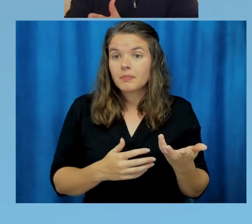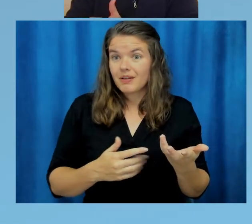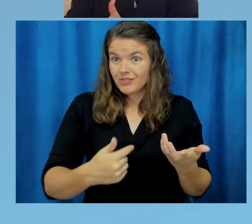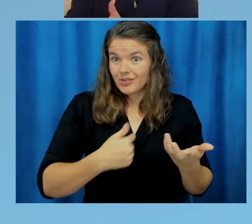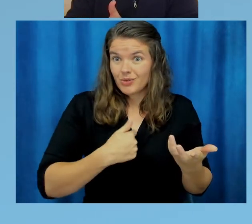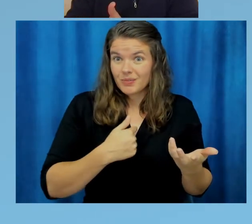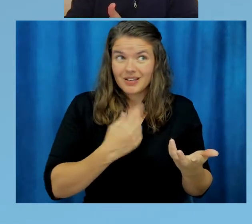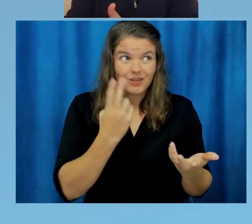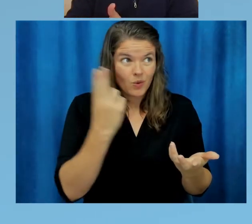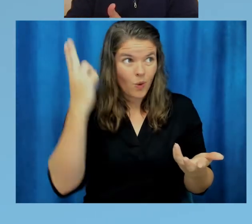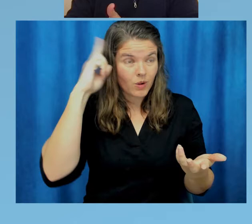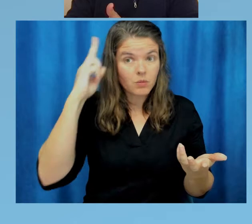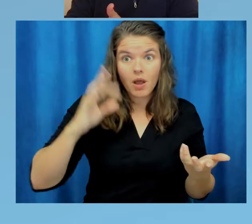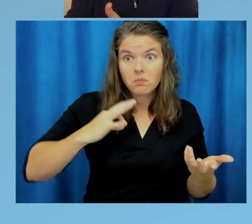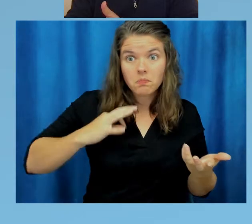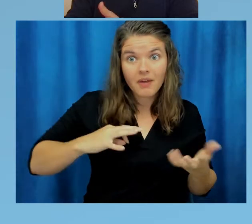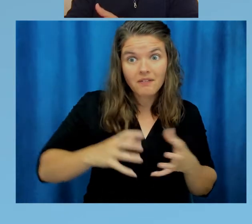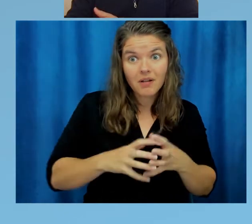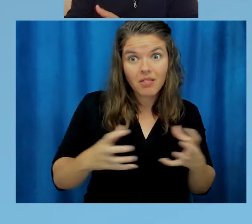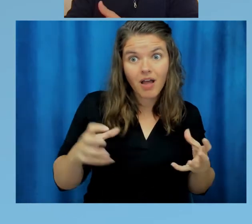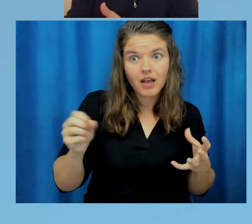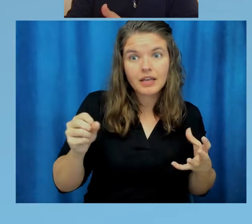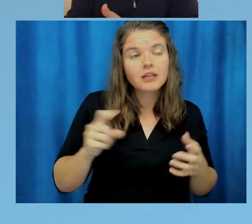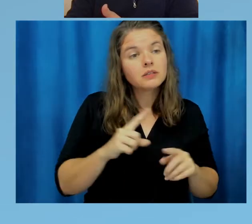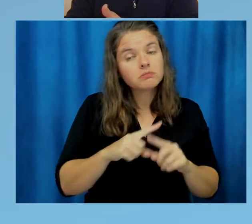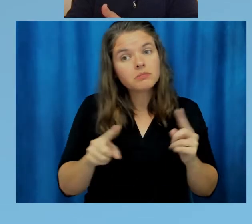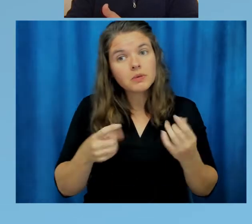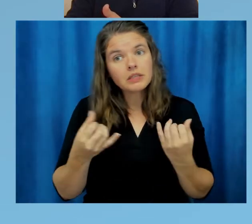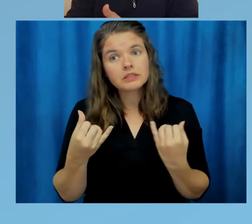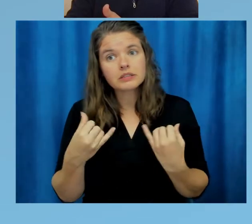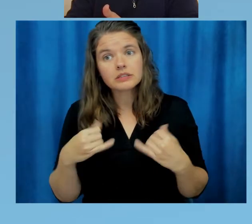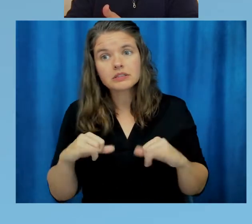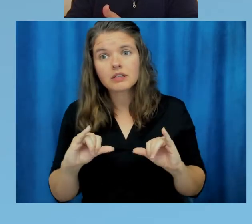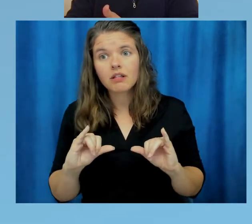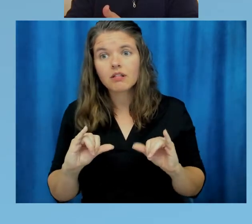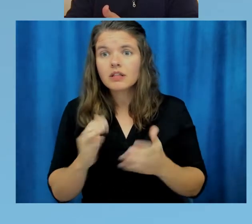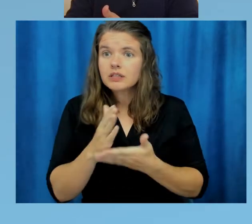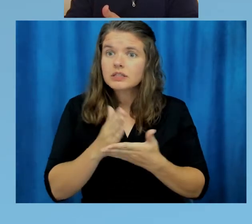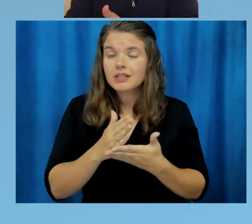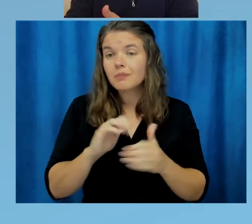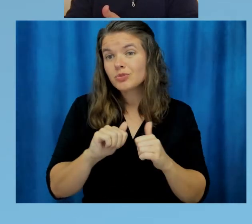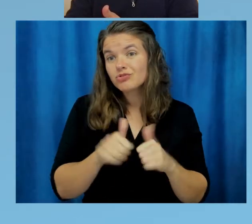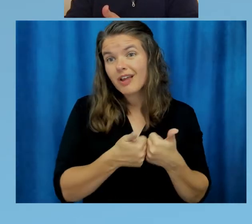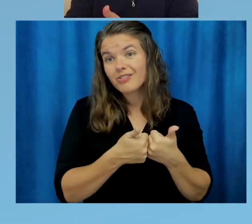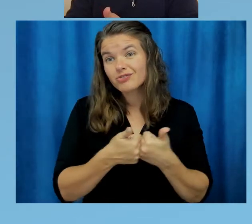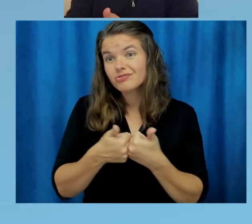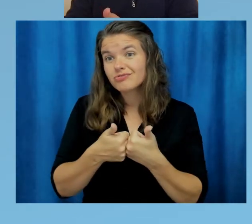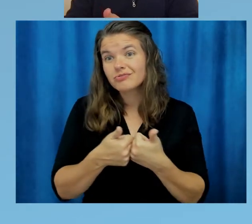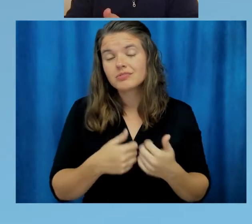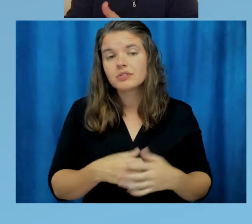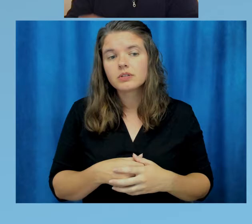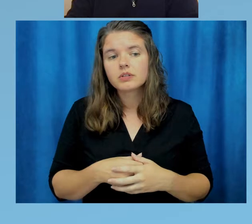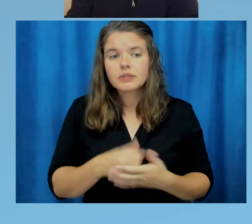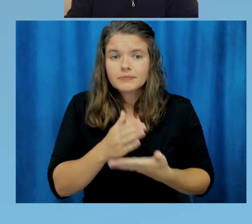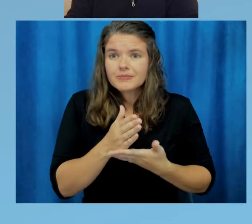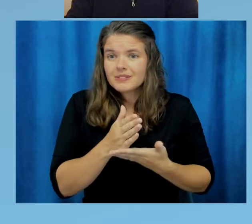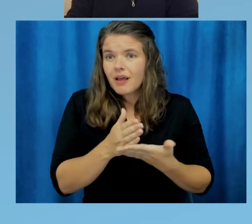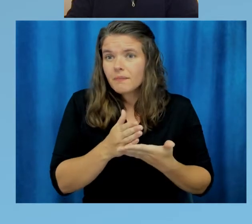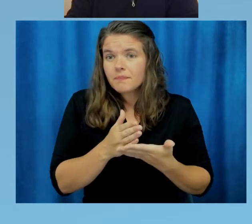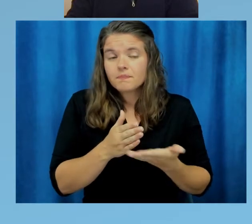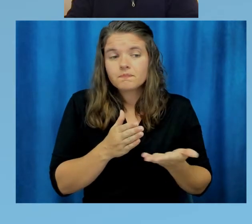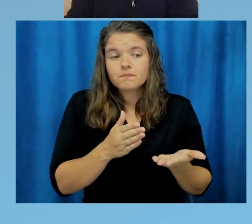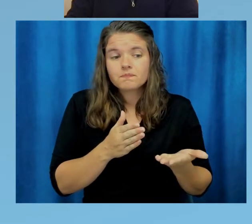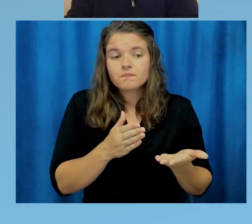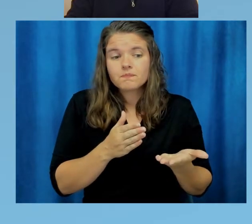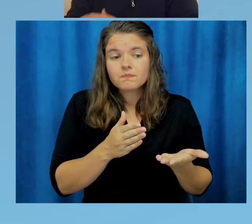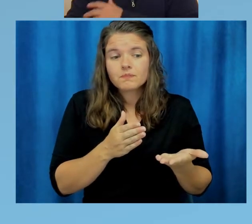much benefit I get from my cochlear implant, I do find that I still have some challenges. And